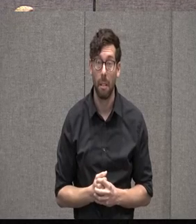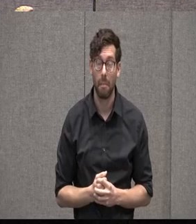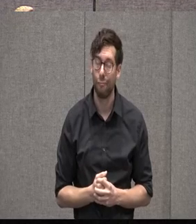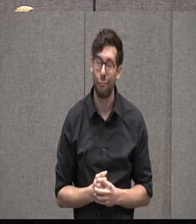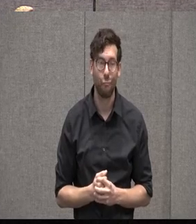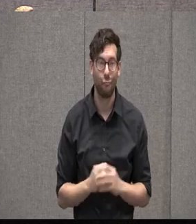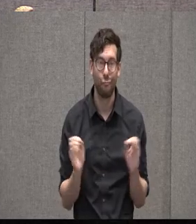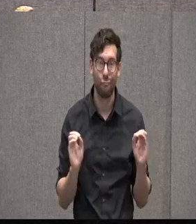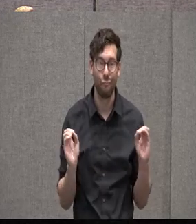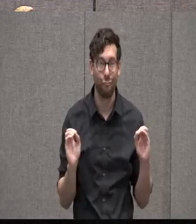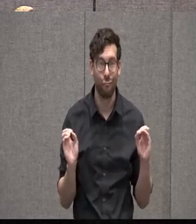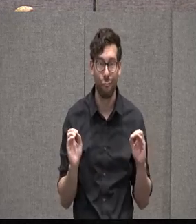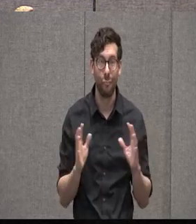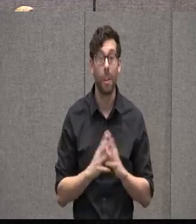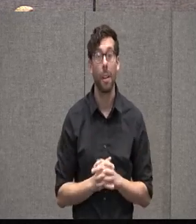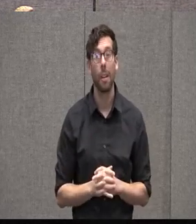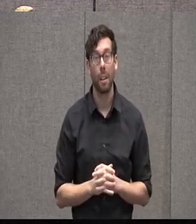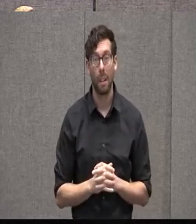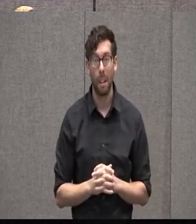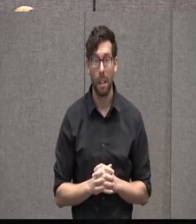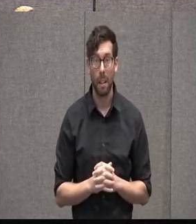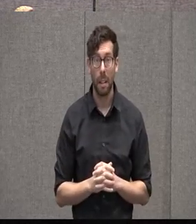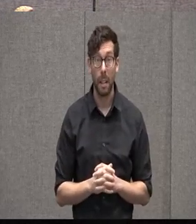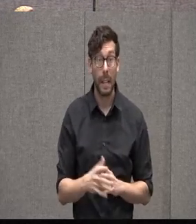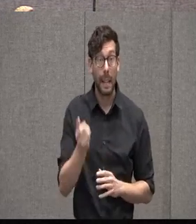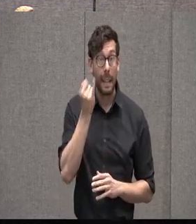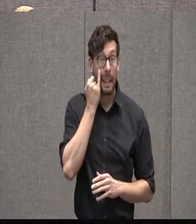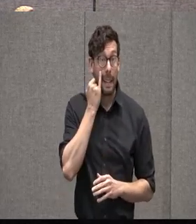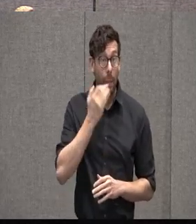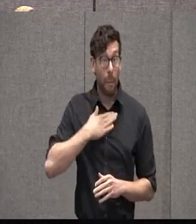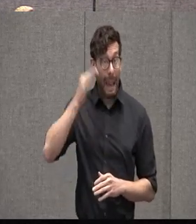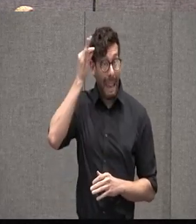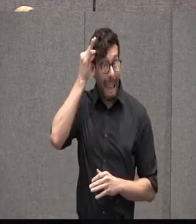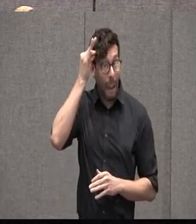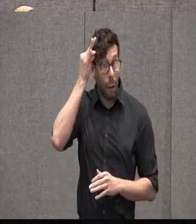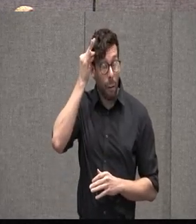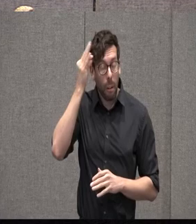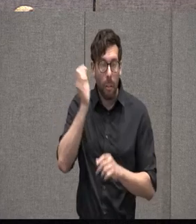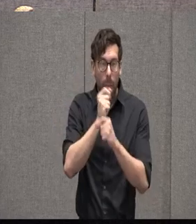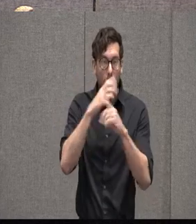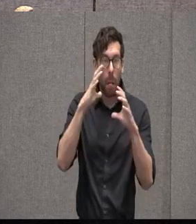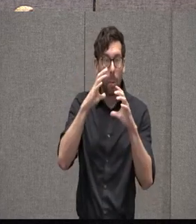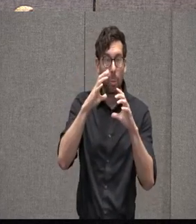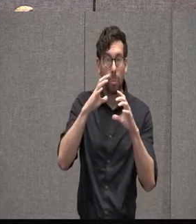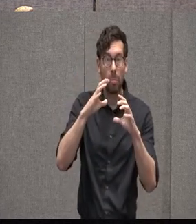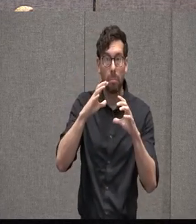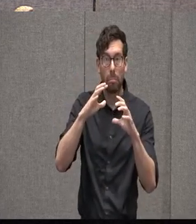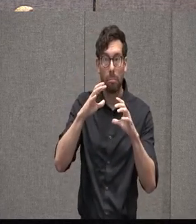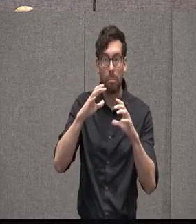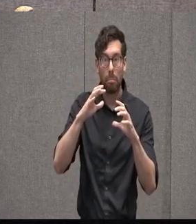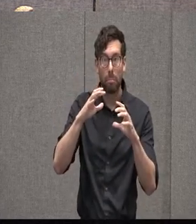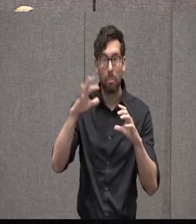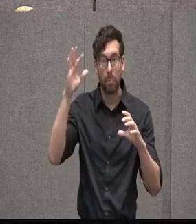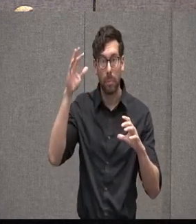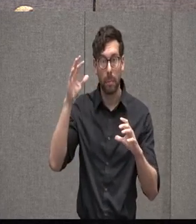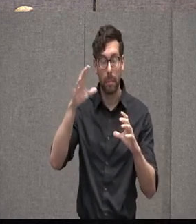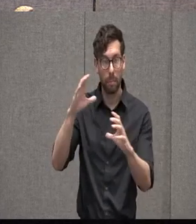Not much going on there. What about a balloon near my hair? Well, let's see. Let me take some hair out. Crazy hair